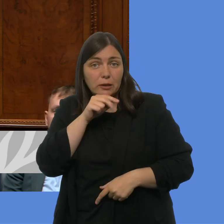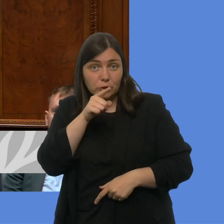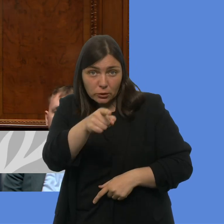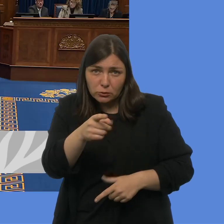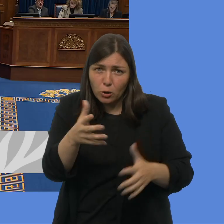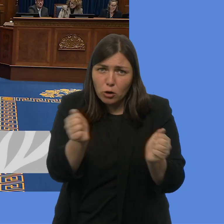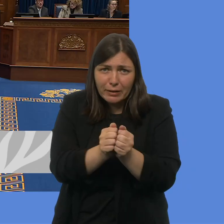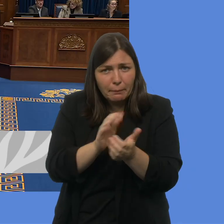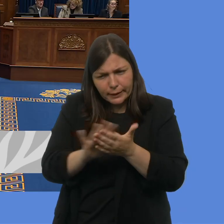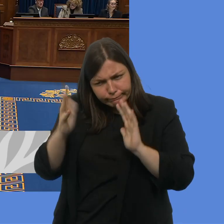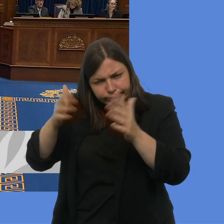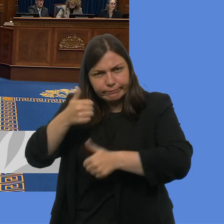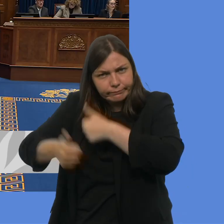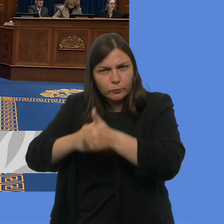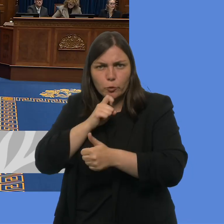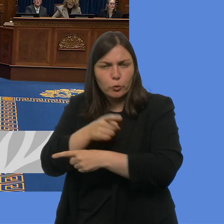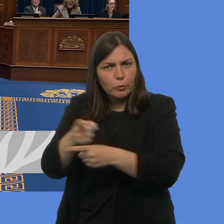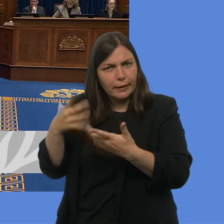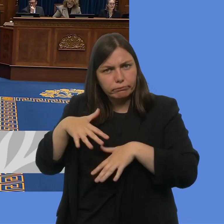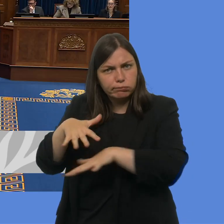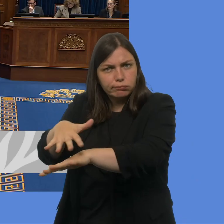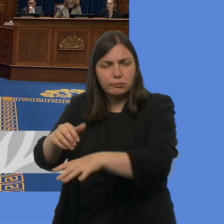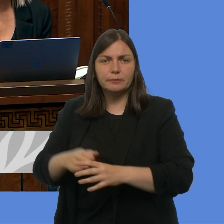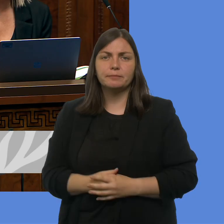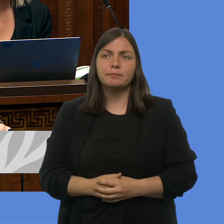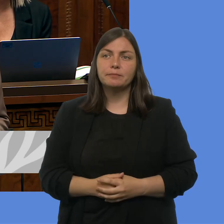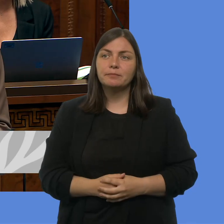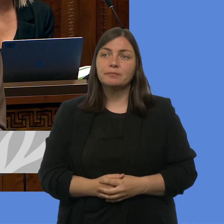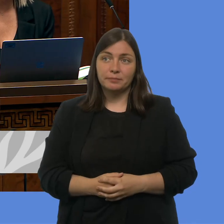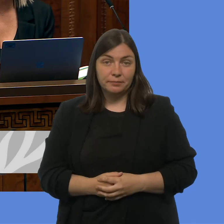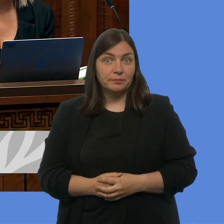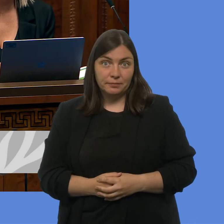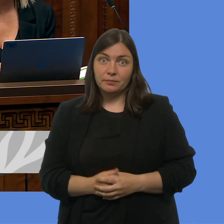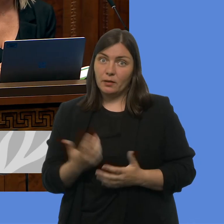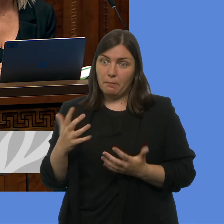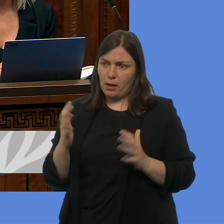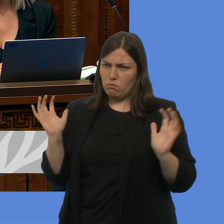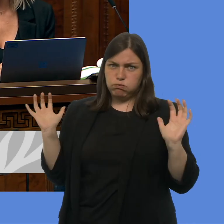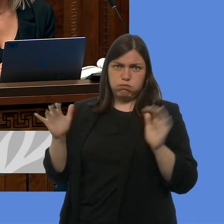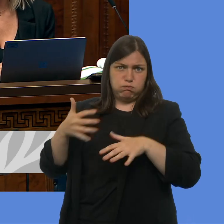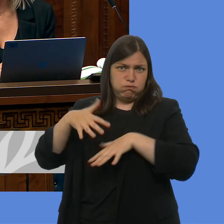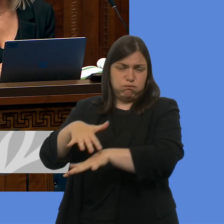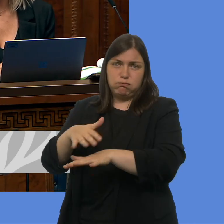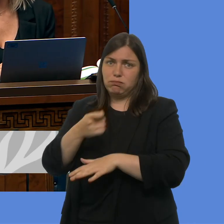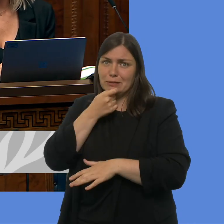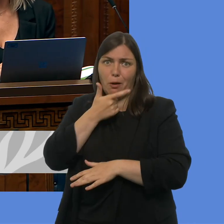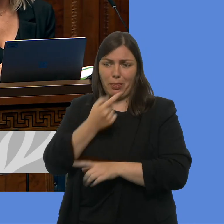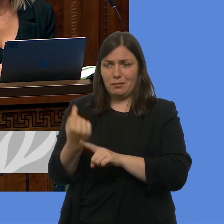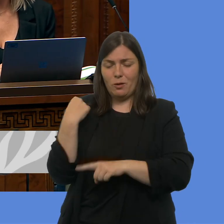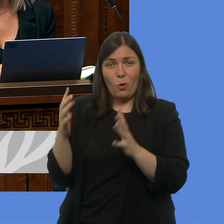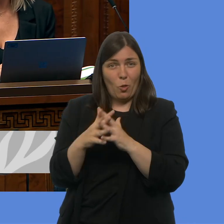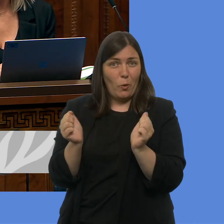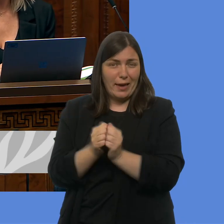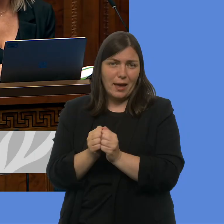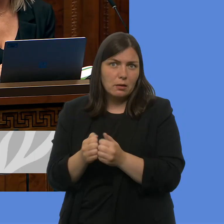very important issue? First Minister. Yeah, my Shiv, the huge crowds in Dublin at the weekend were really heartening. I think it shows the